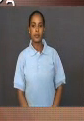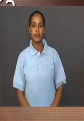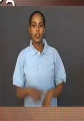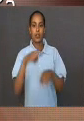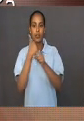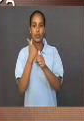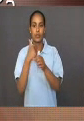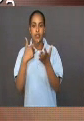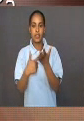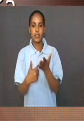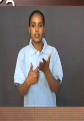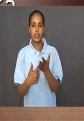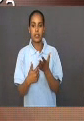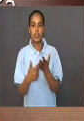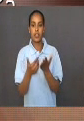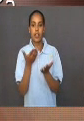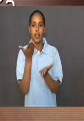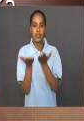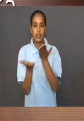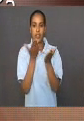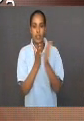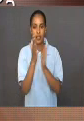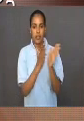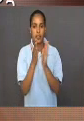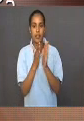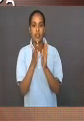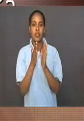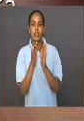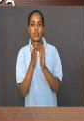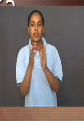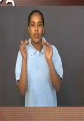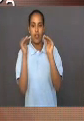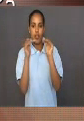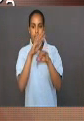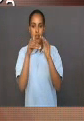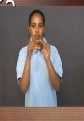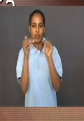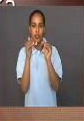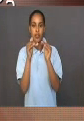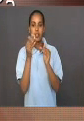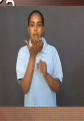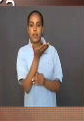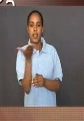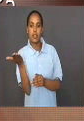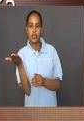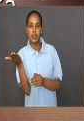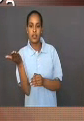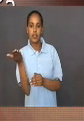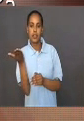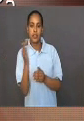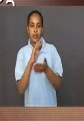Do this by adjusting the coefficients of substances